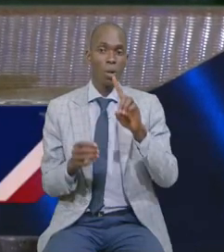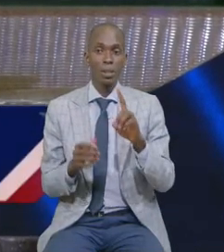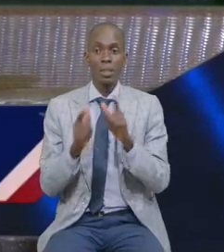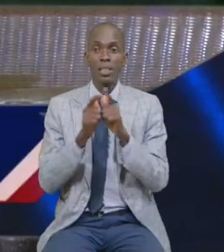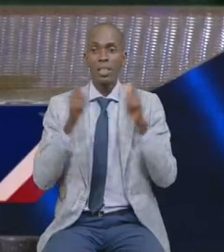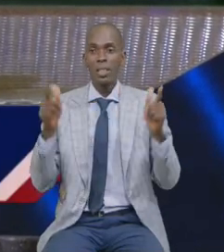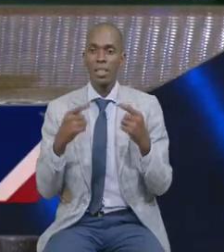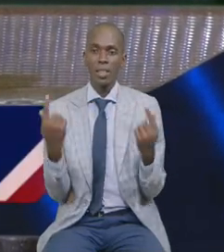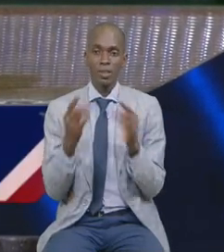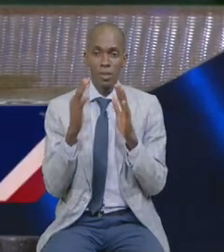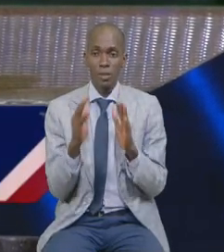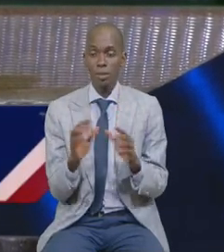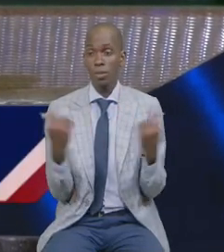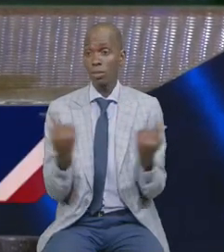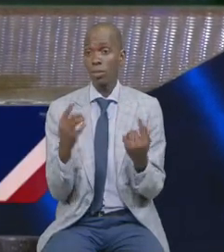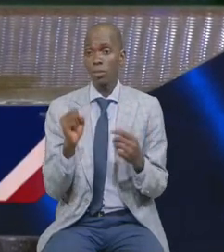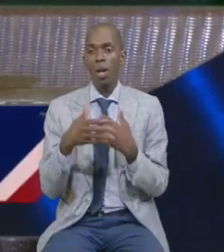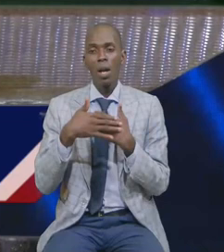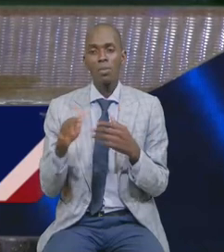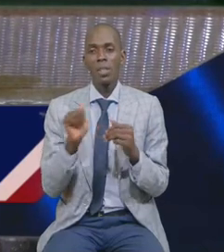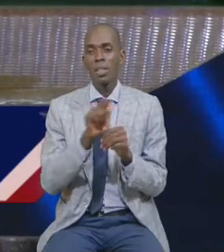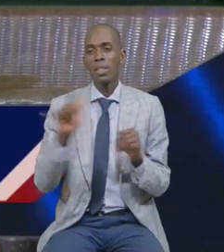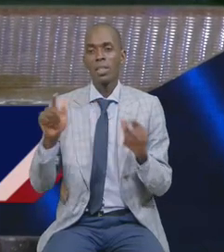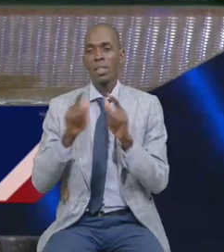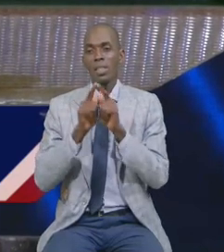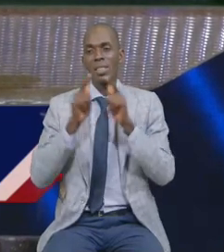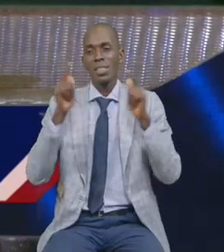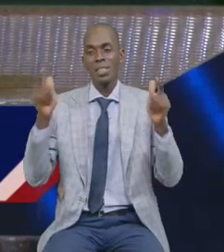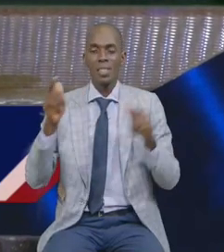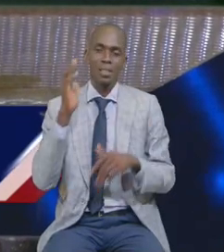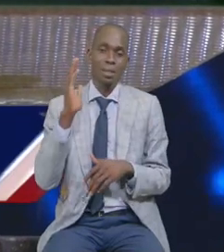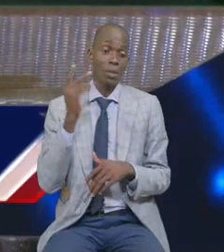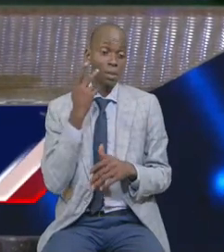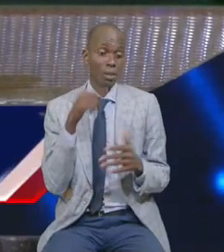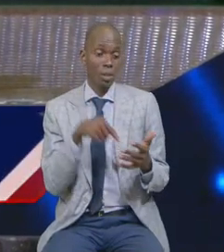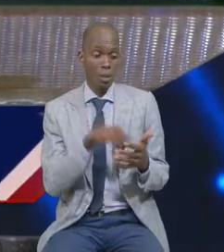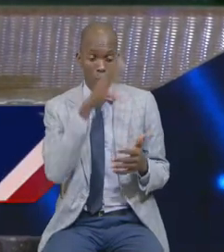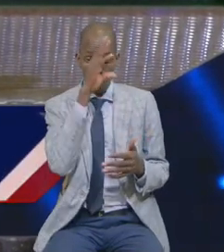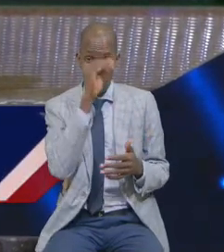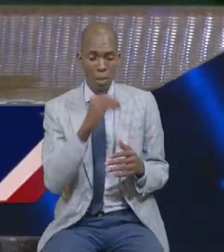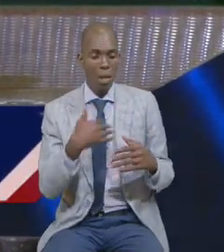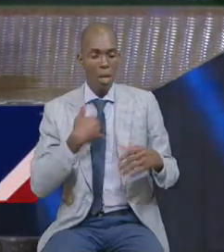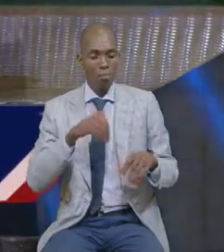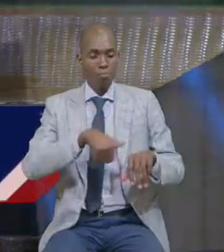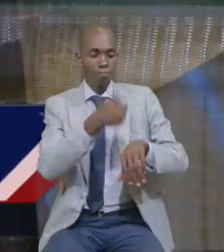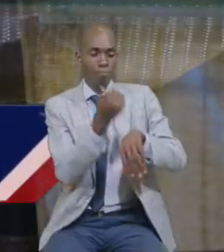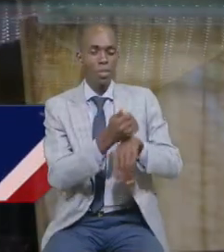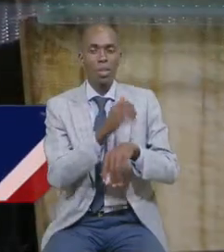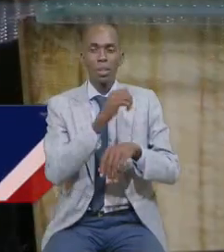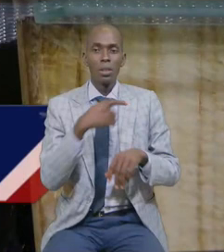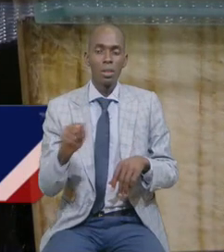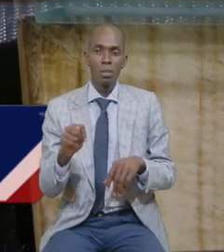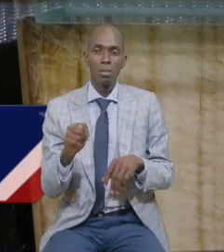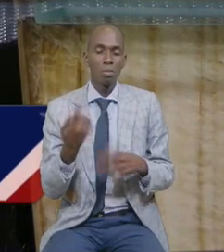after a great testimony. What does that mean? This man that set up an image of gold, this man